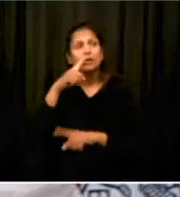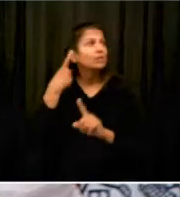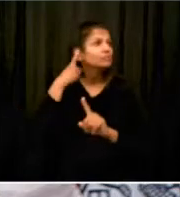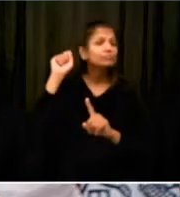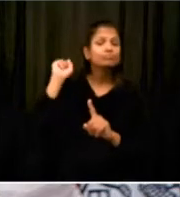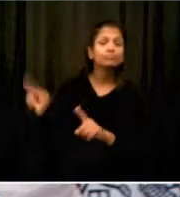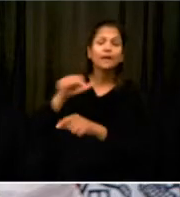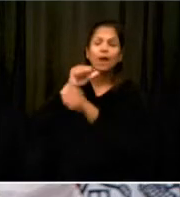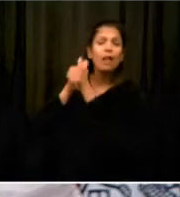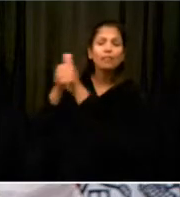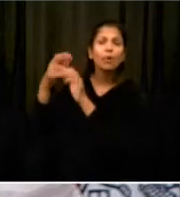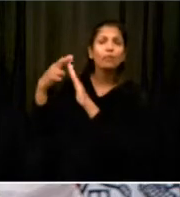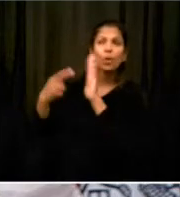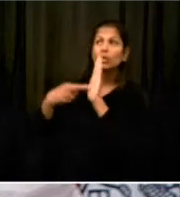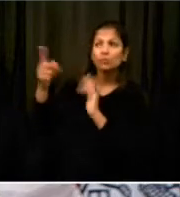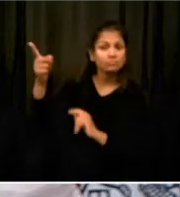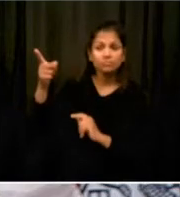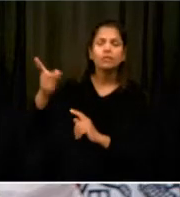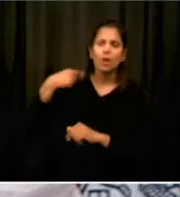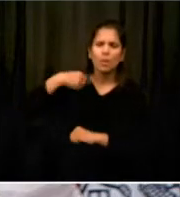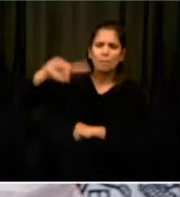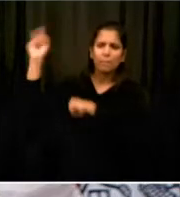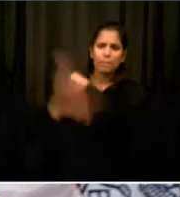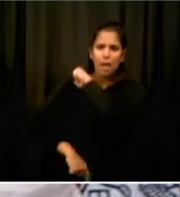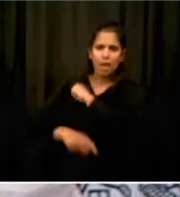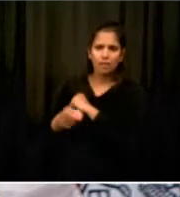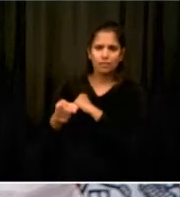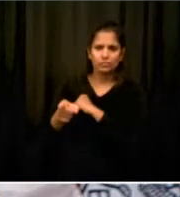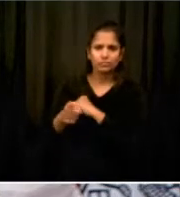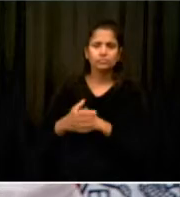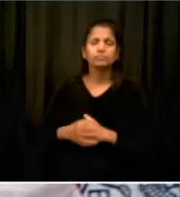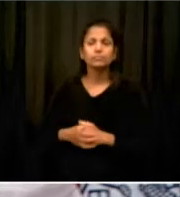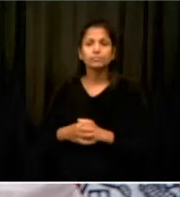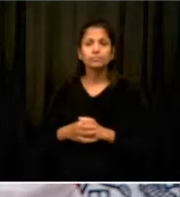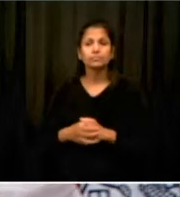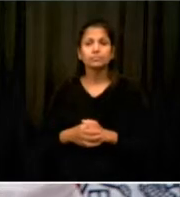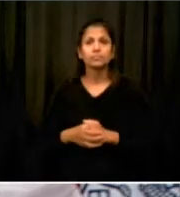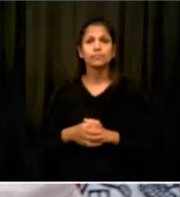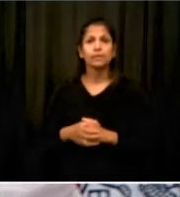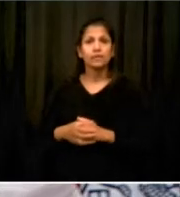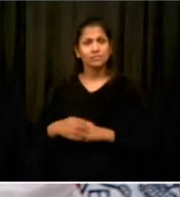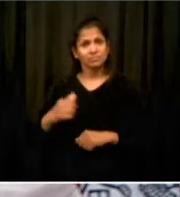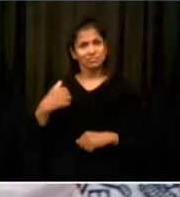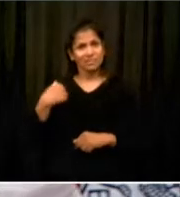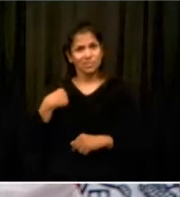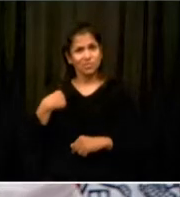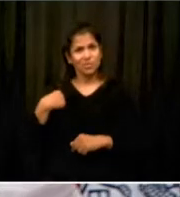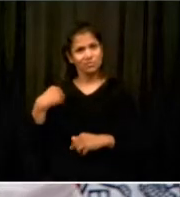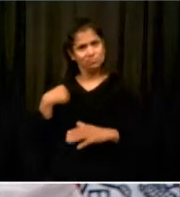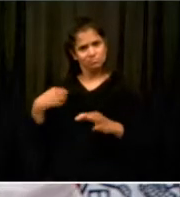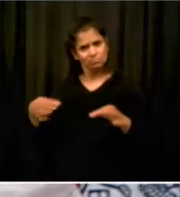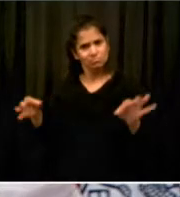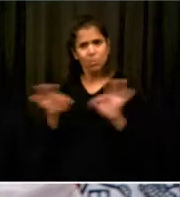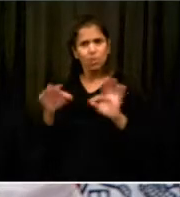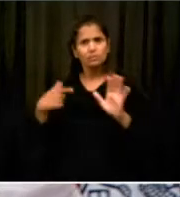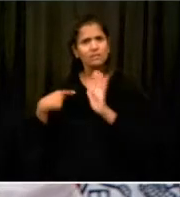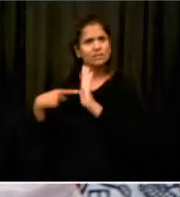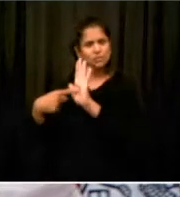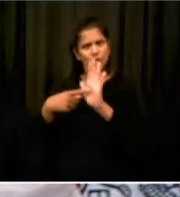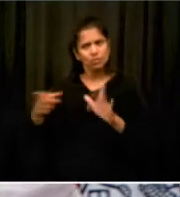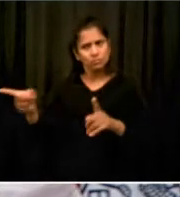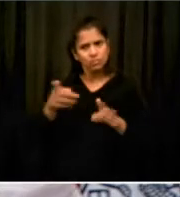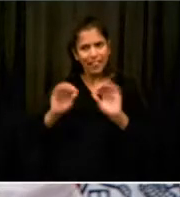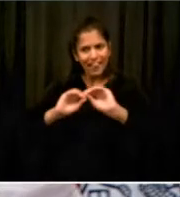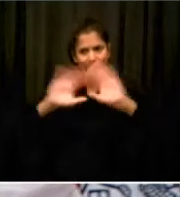the rules, there should be consequences. And Andrew, I think it sends a message to all the other folks to fly right. But